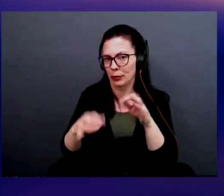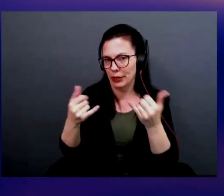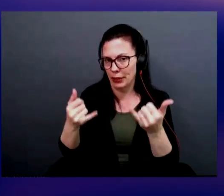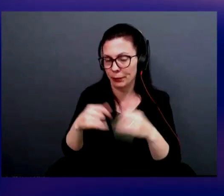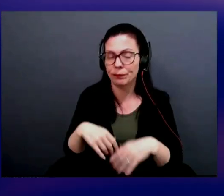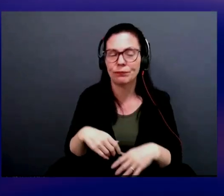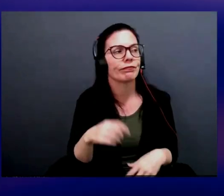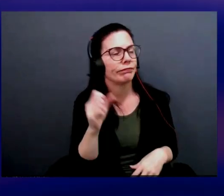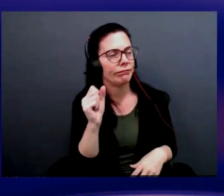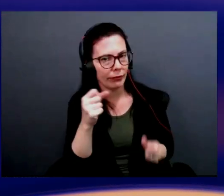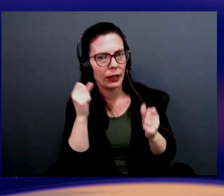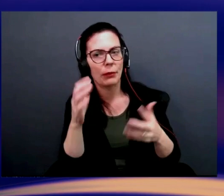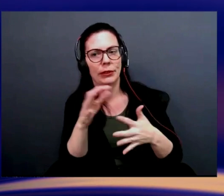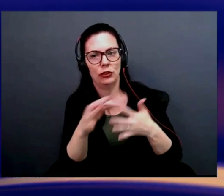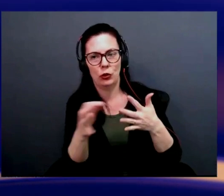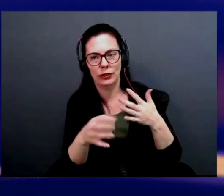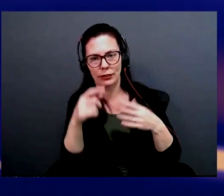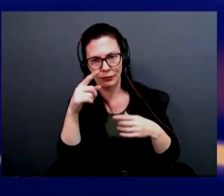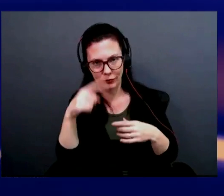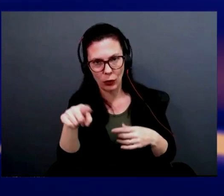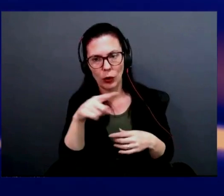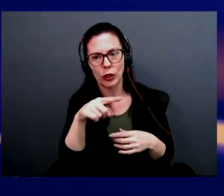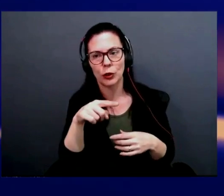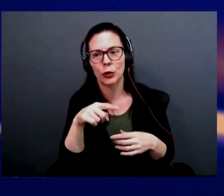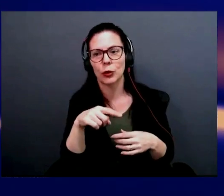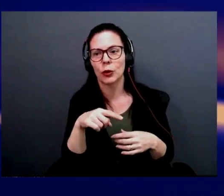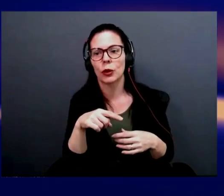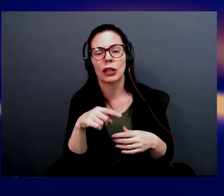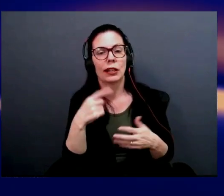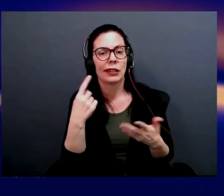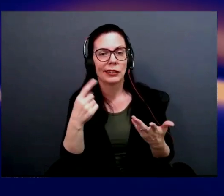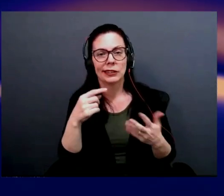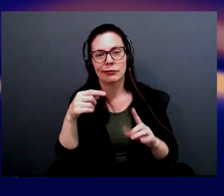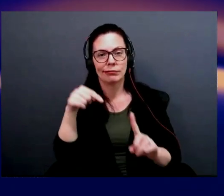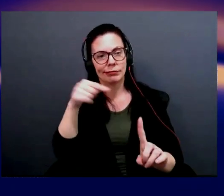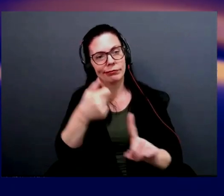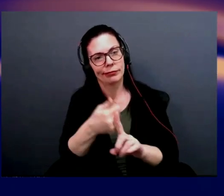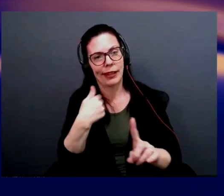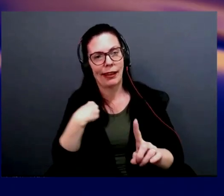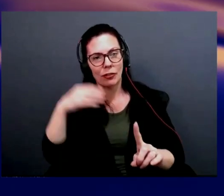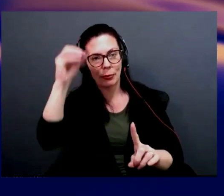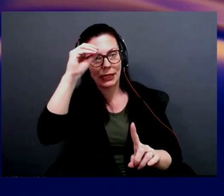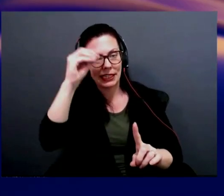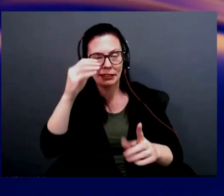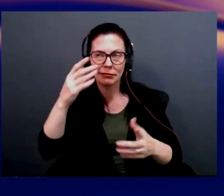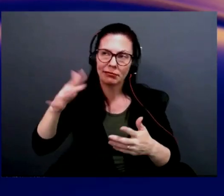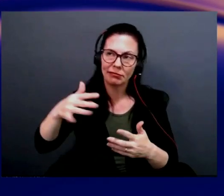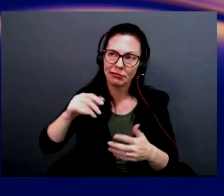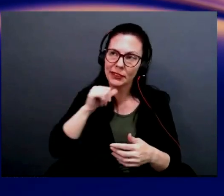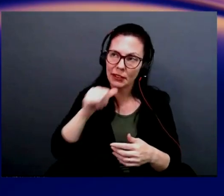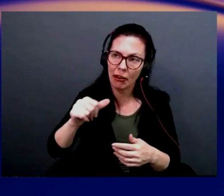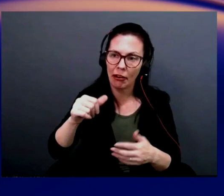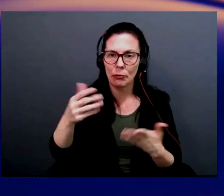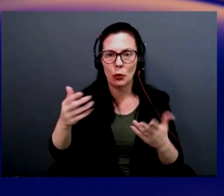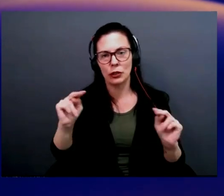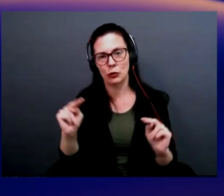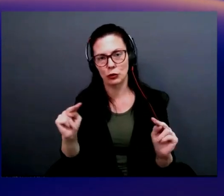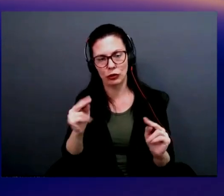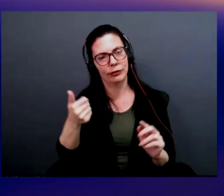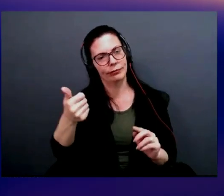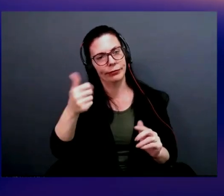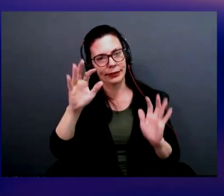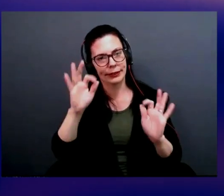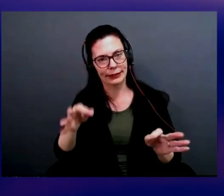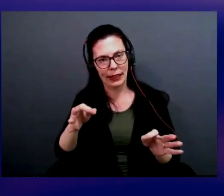choices for you. It's somewhat opinionated, somewhat not, and lets you customize things. But